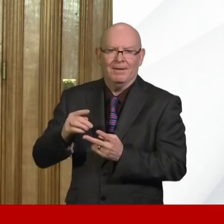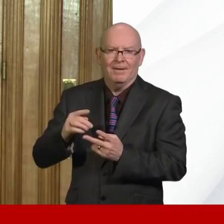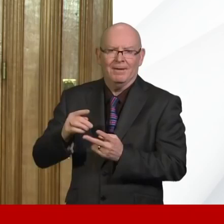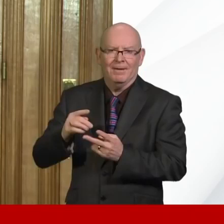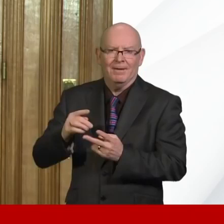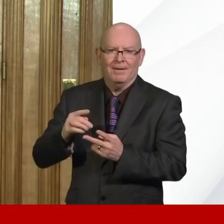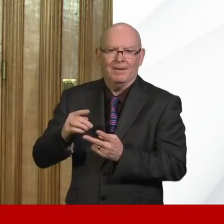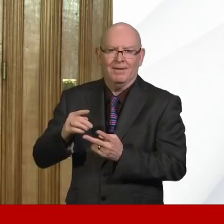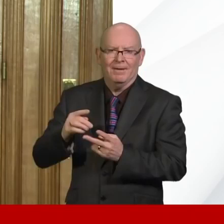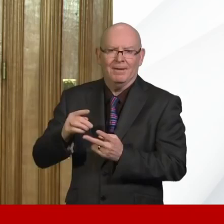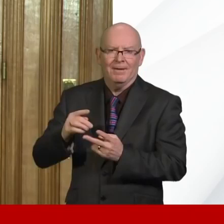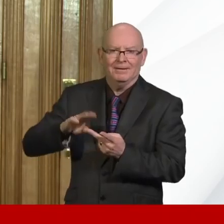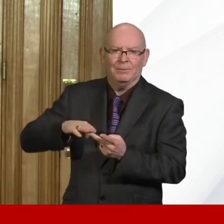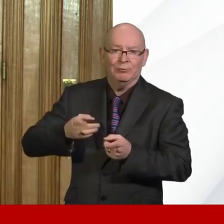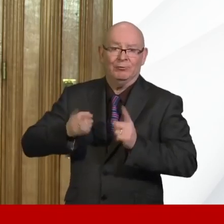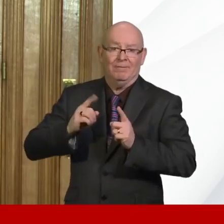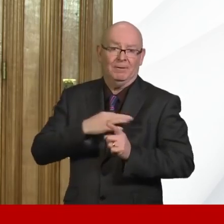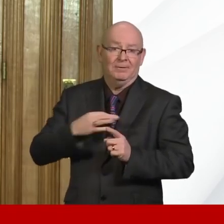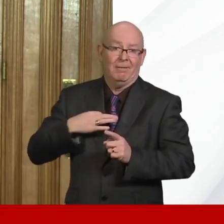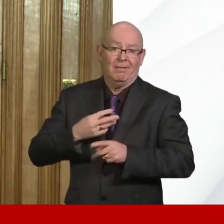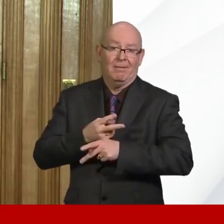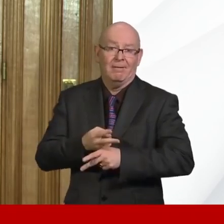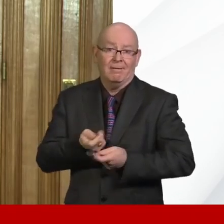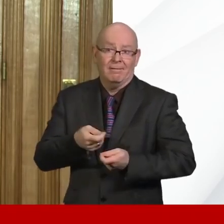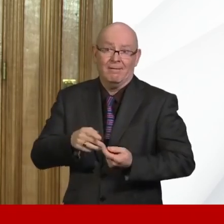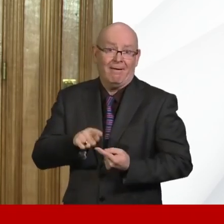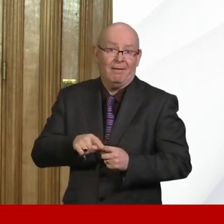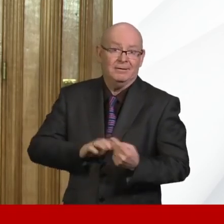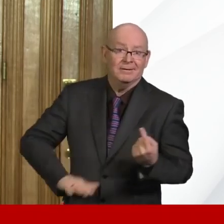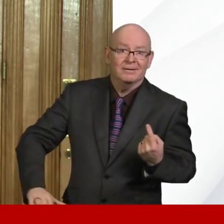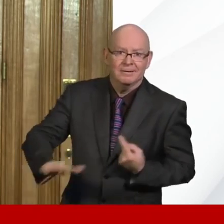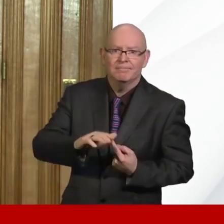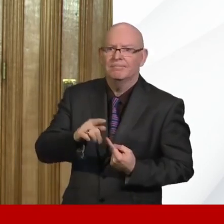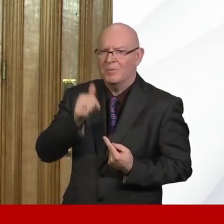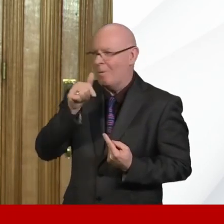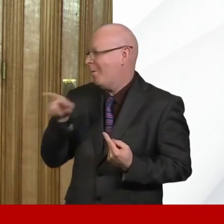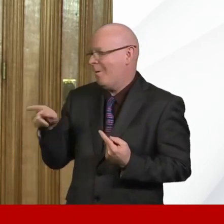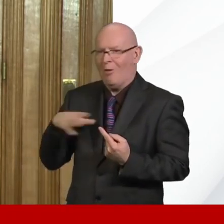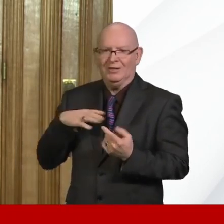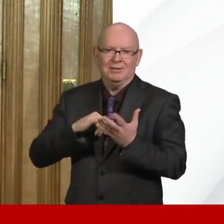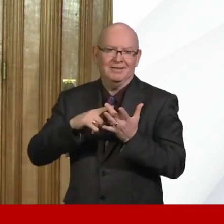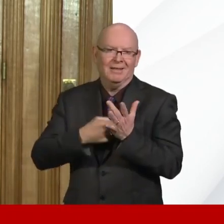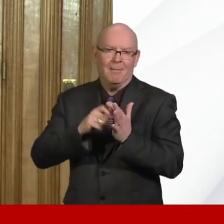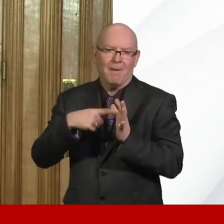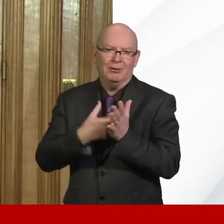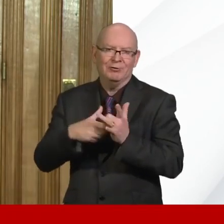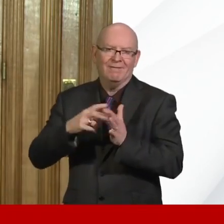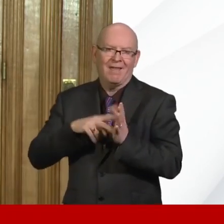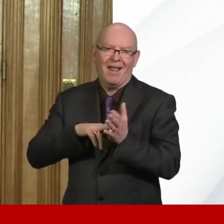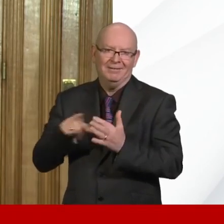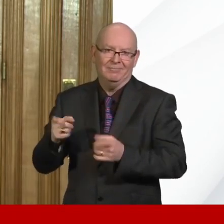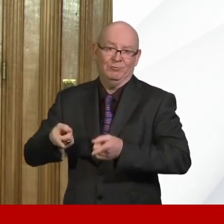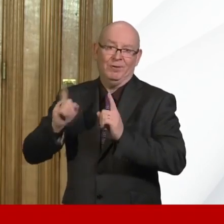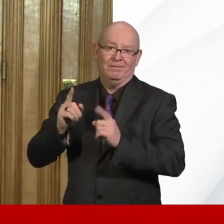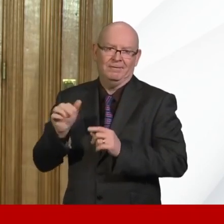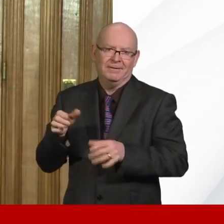I want to tell you where we've got to in our national fight back against the coronavirus. Today, the Scientific